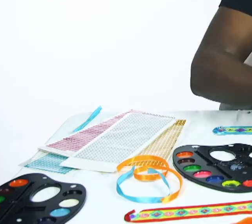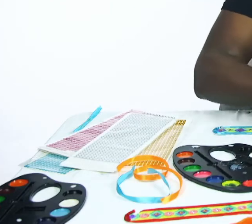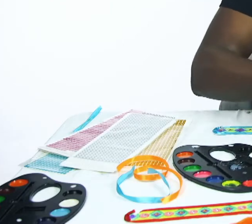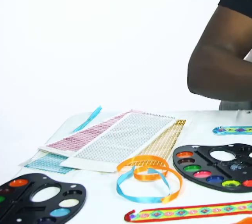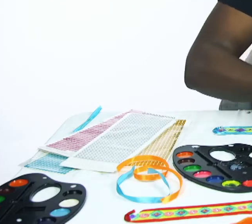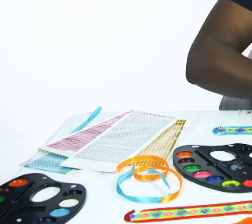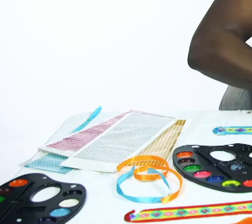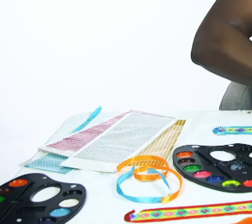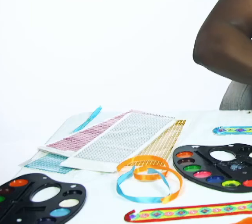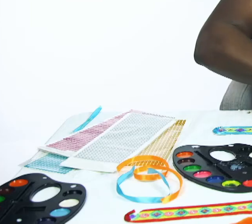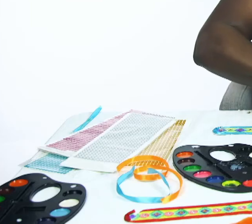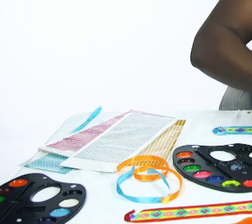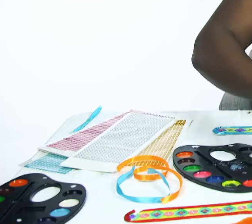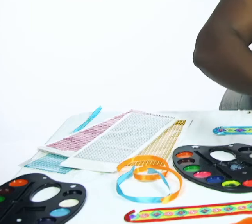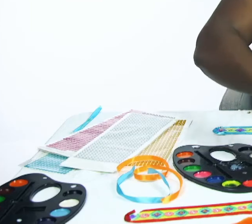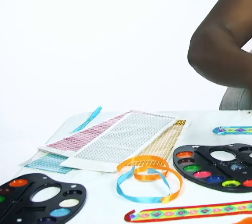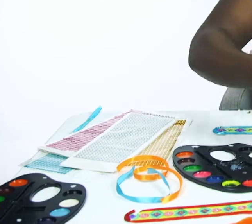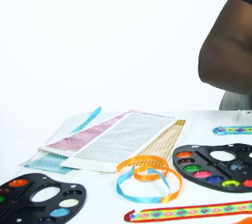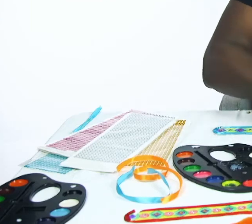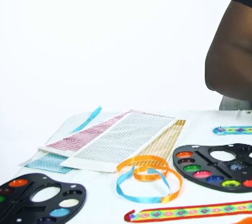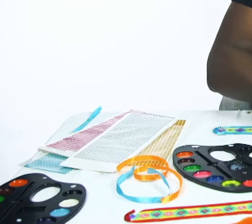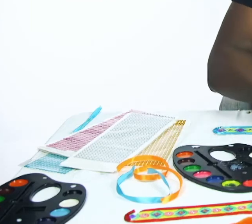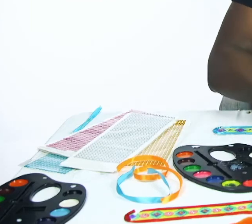it is a sticky process.